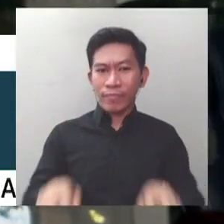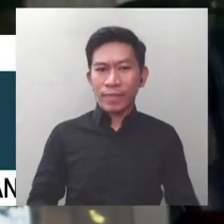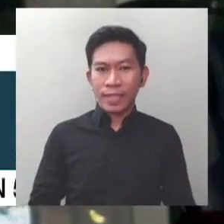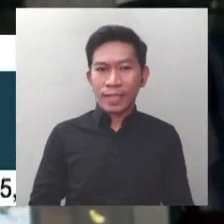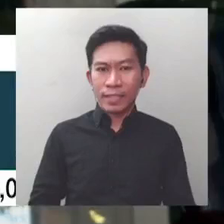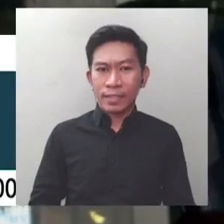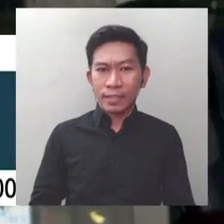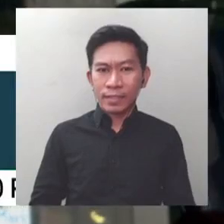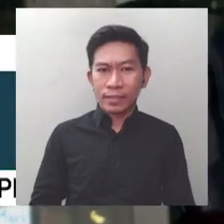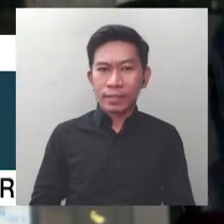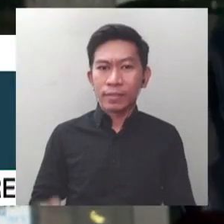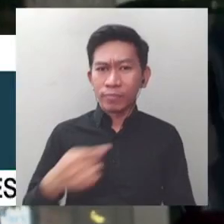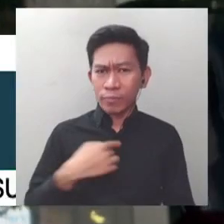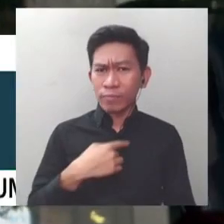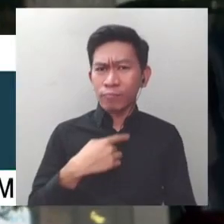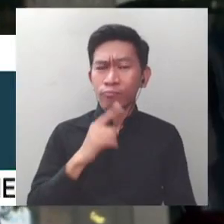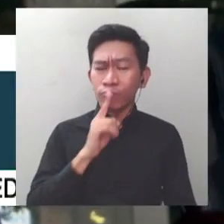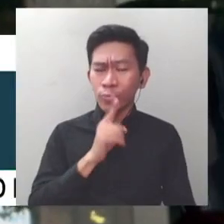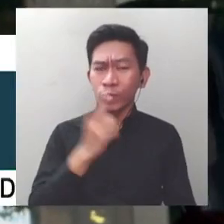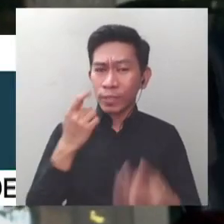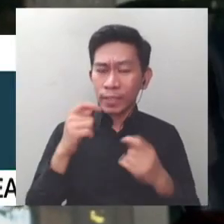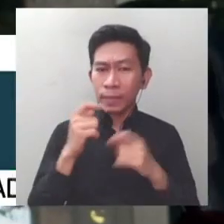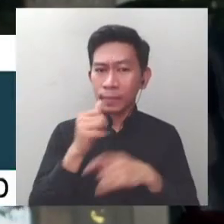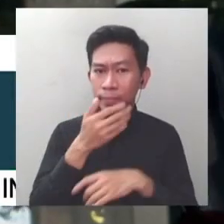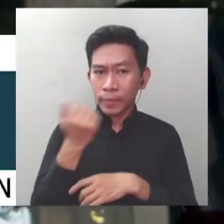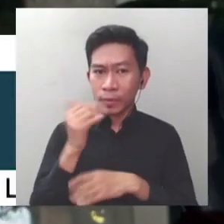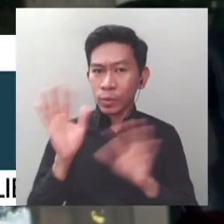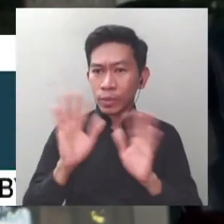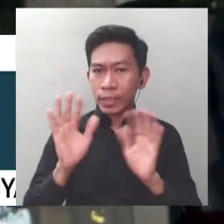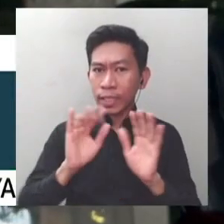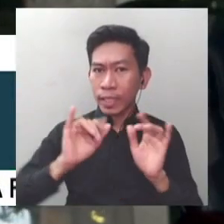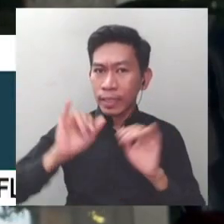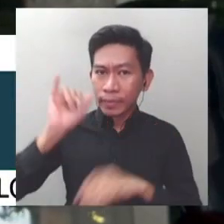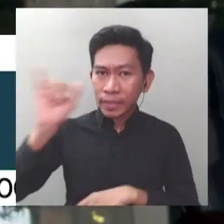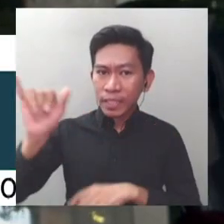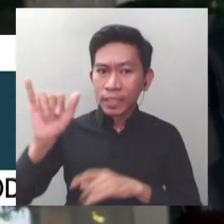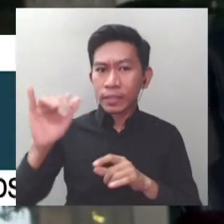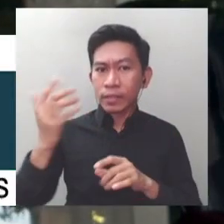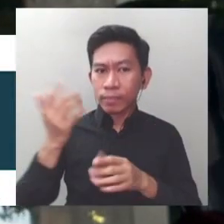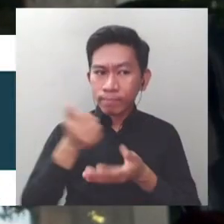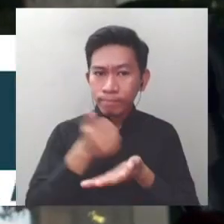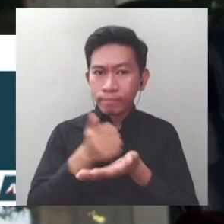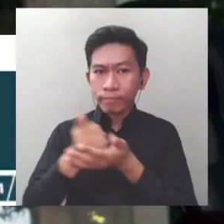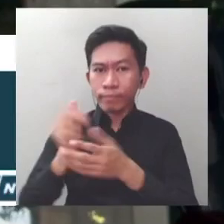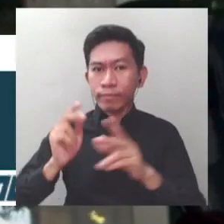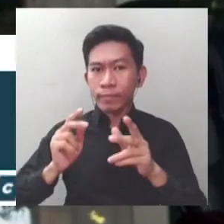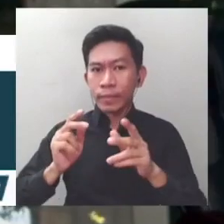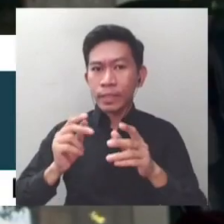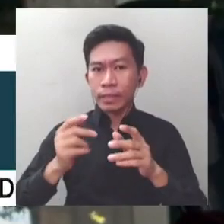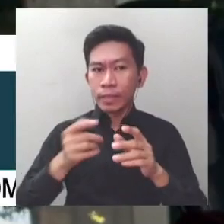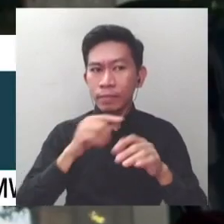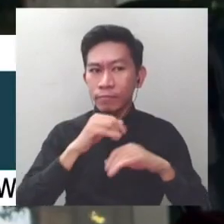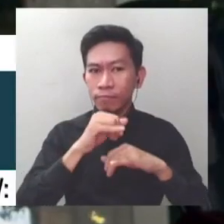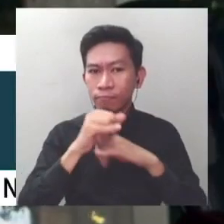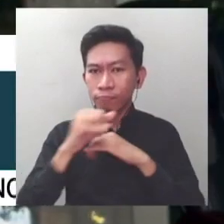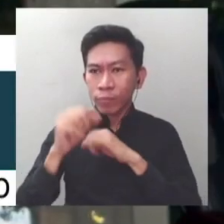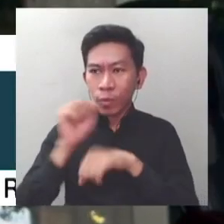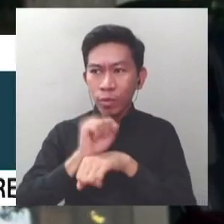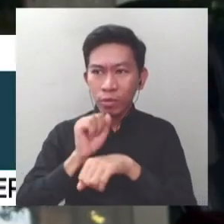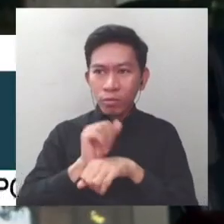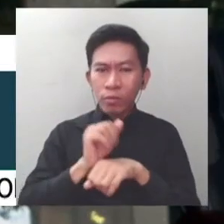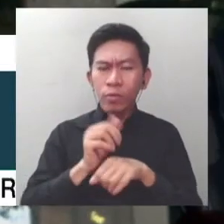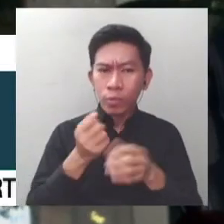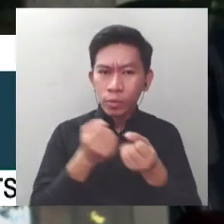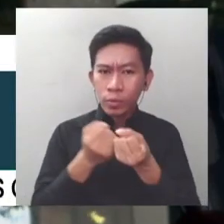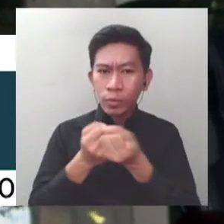huwag mag-absent, turuan yung mga katrabaho ko mag-grow. Kasi most nang dumadating, halos dumadaan